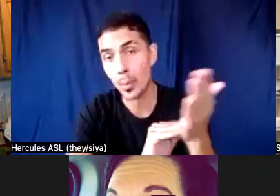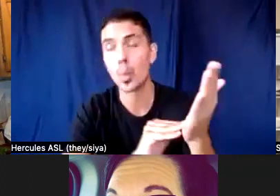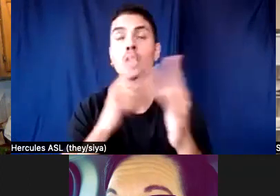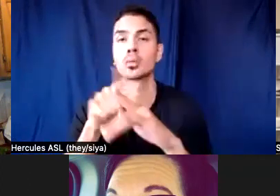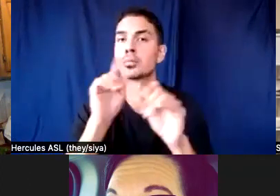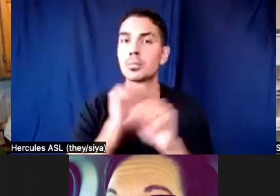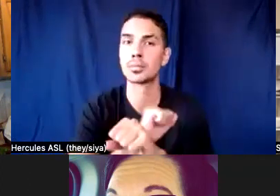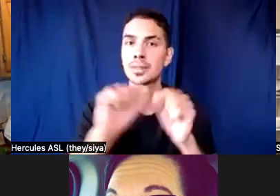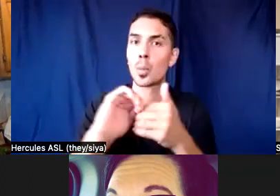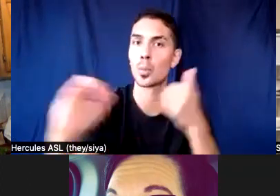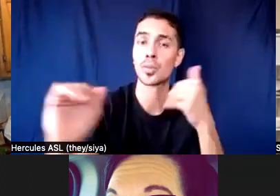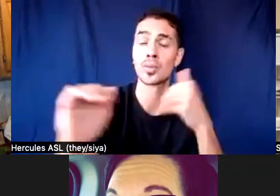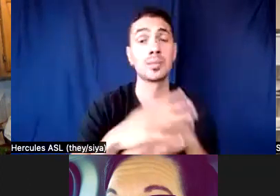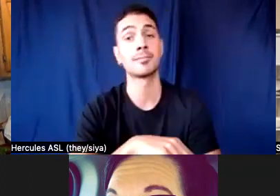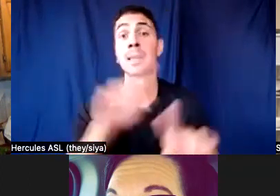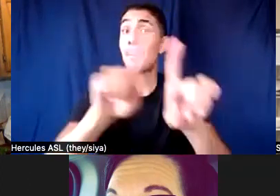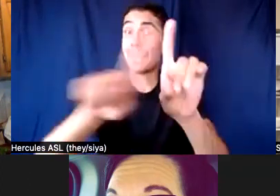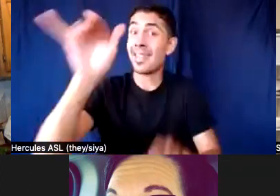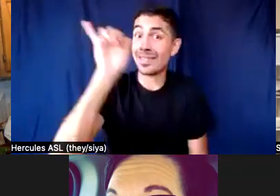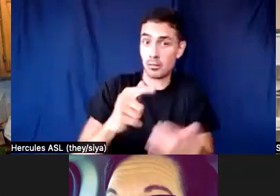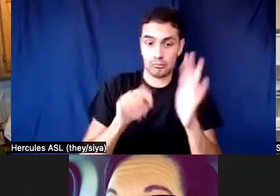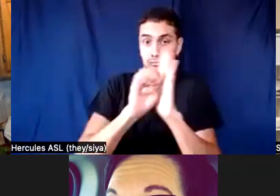That's advocacy, stellar advocacy right there.